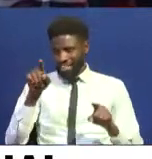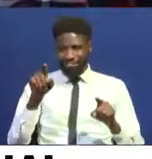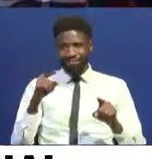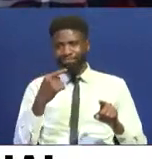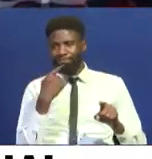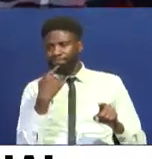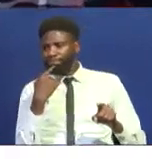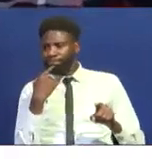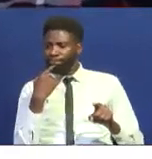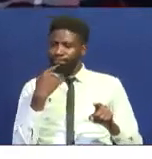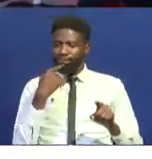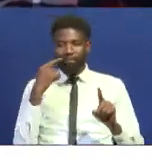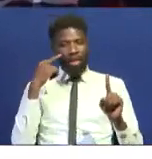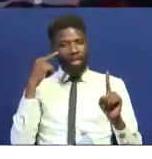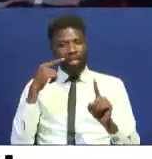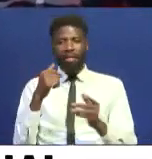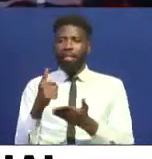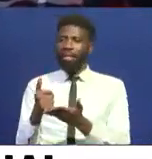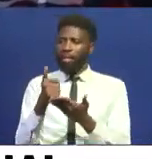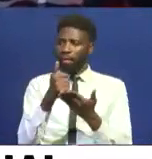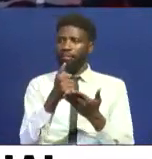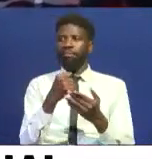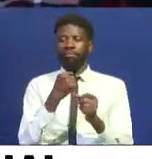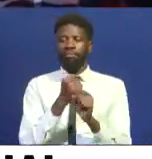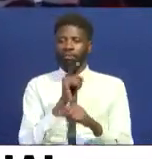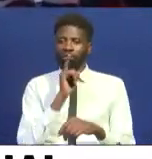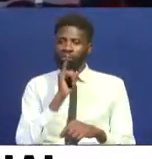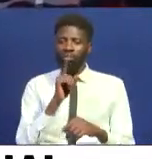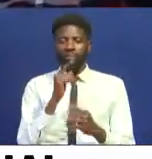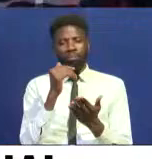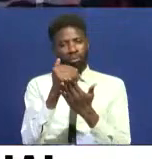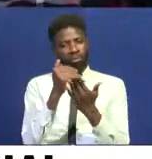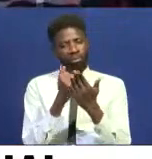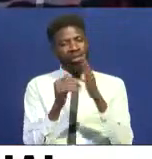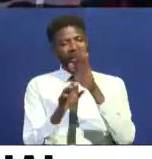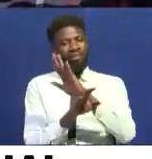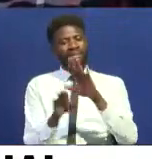us make sure that all the program runs smoothly